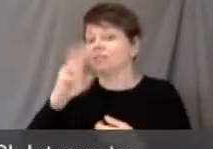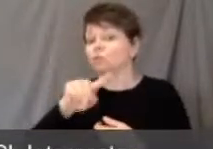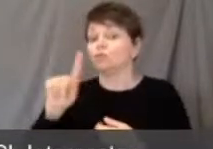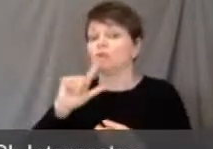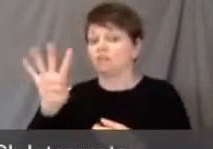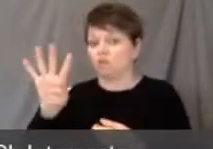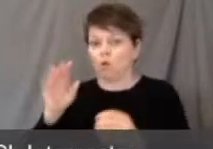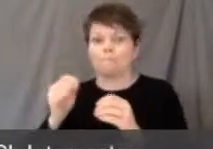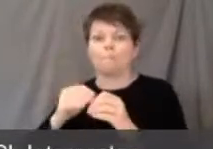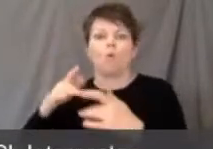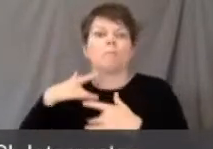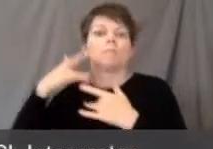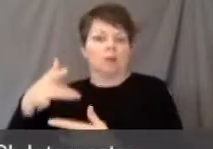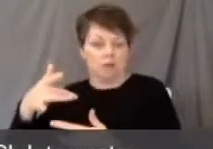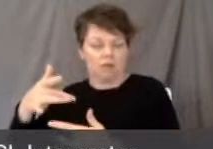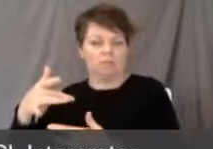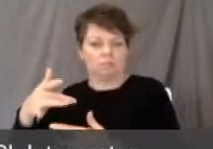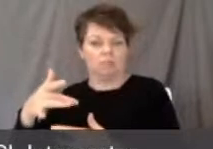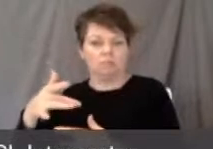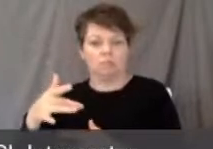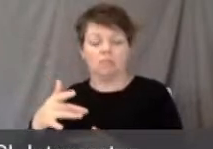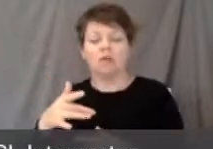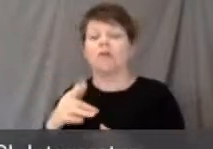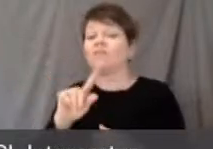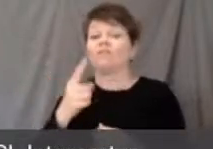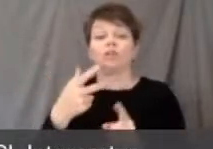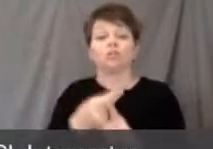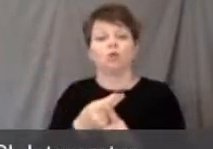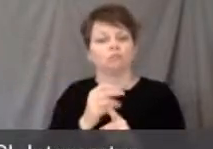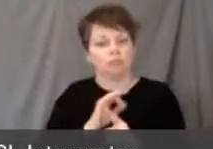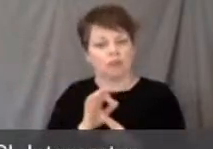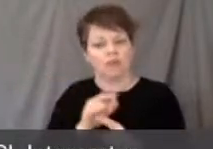24, and it's typically seen after the second dose.